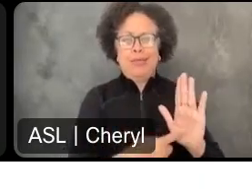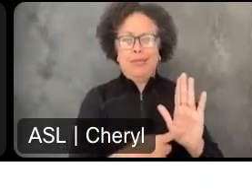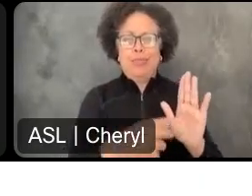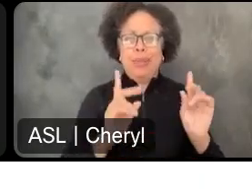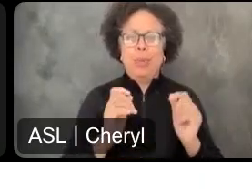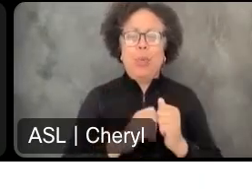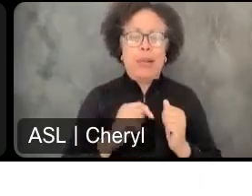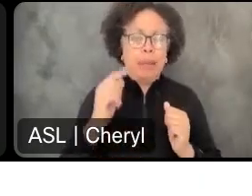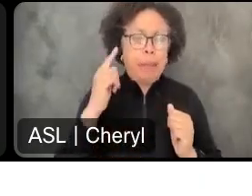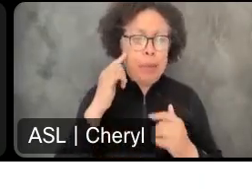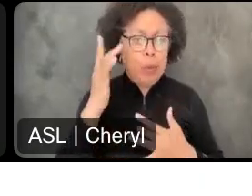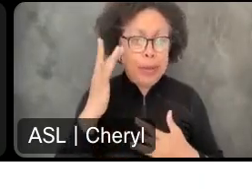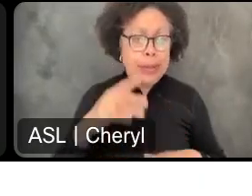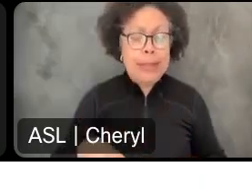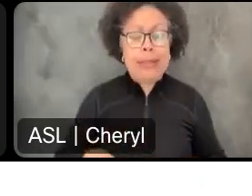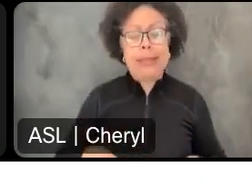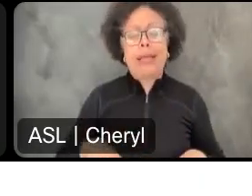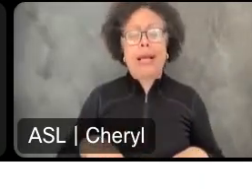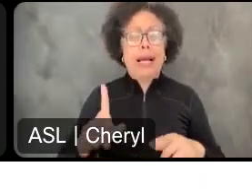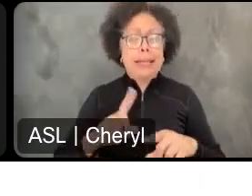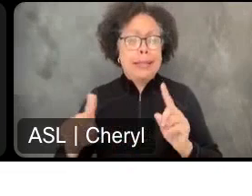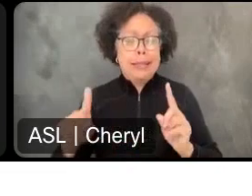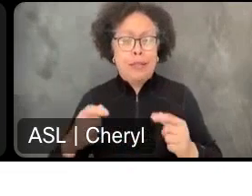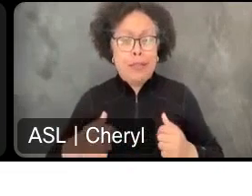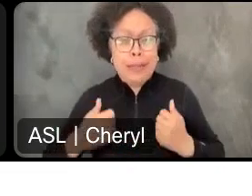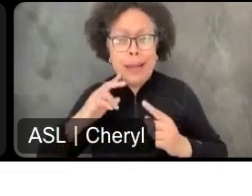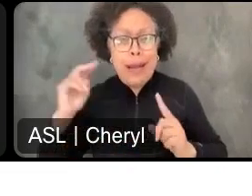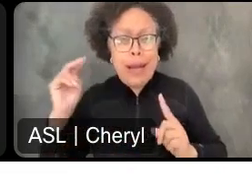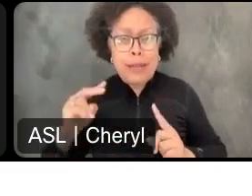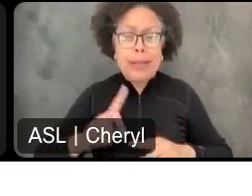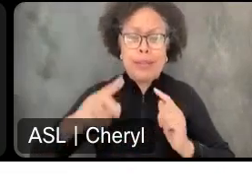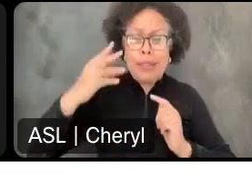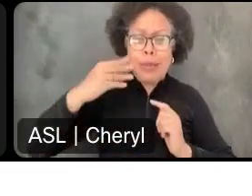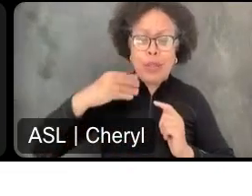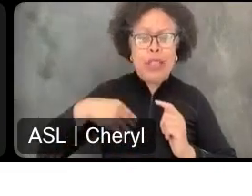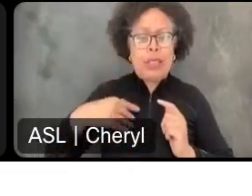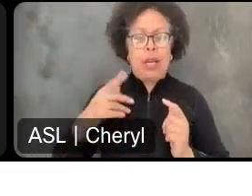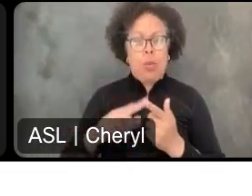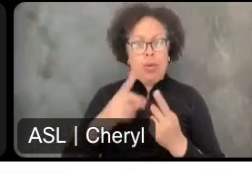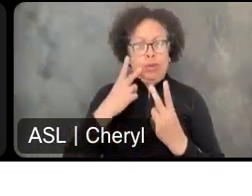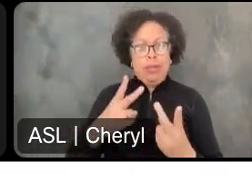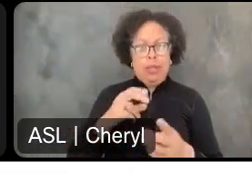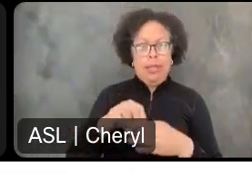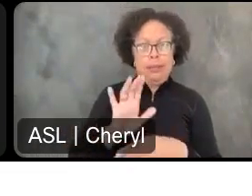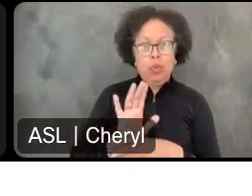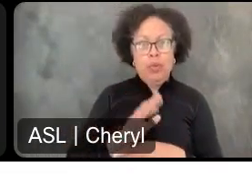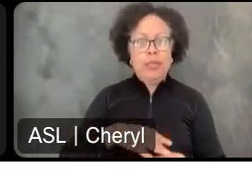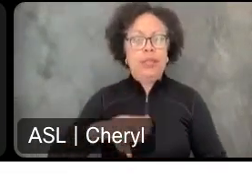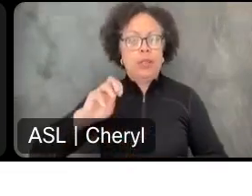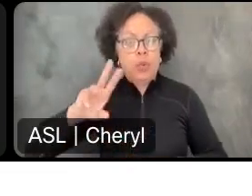mental illness in the news, on TV, on social media, in movies, and in other media.